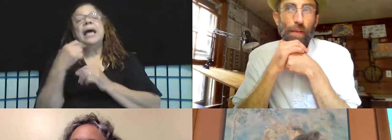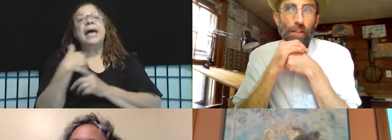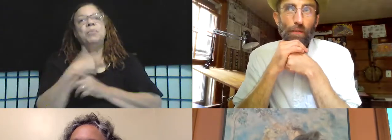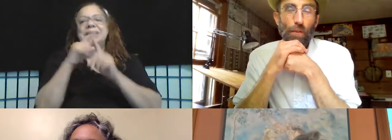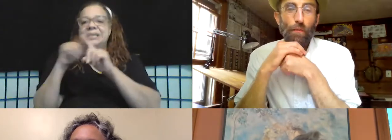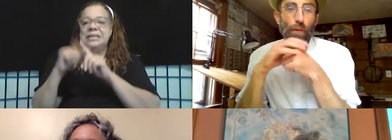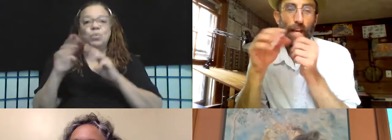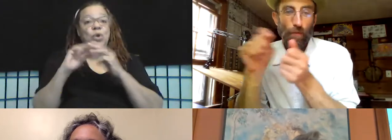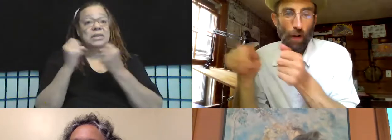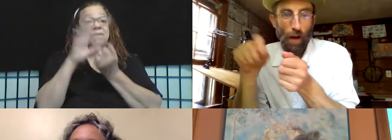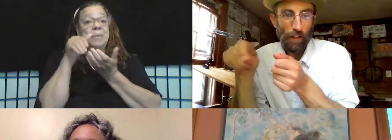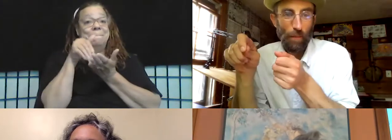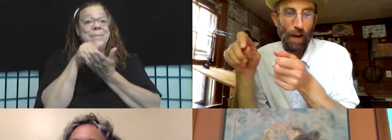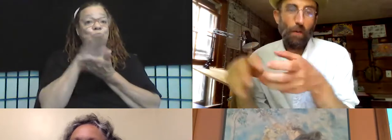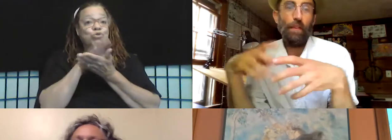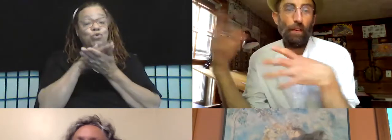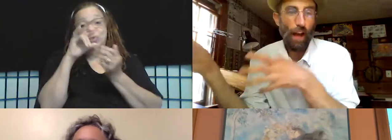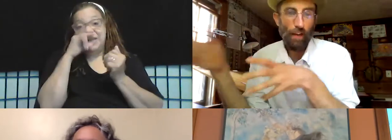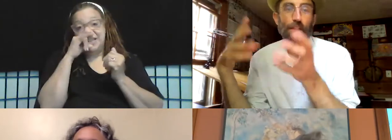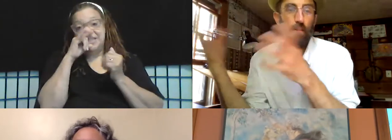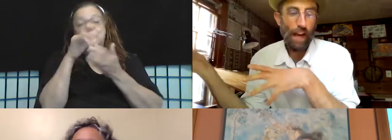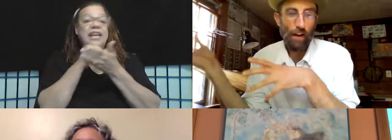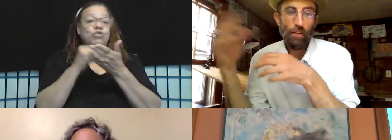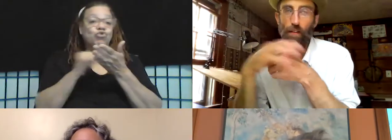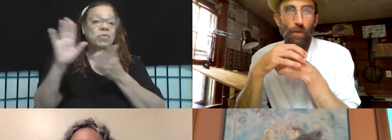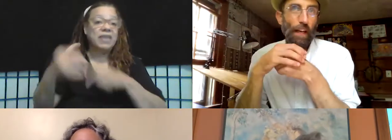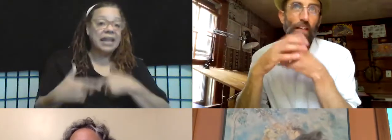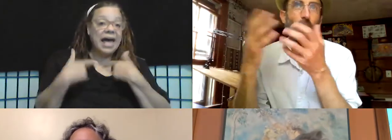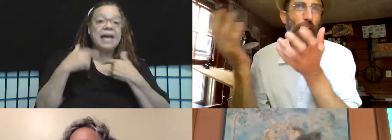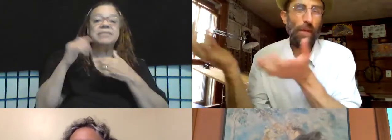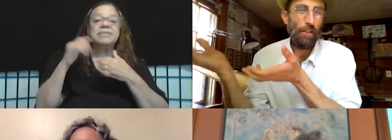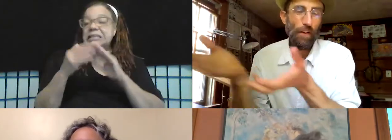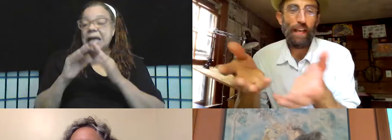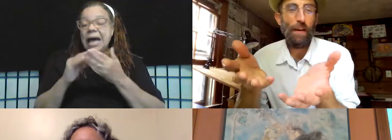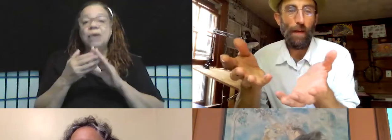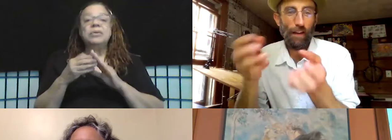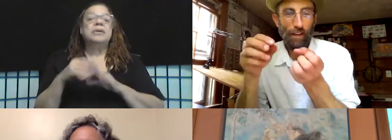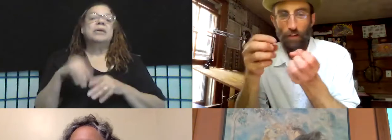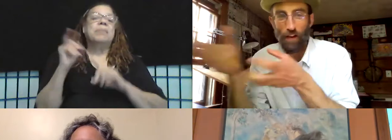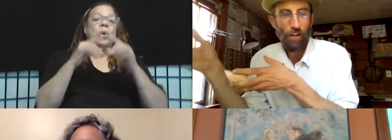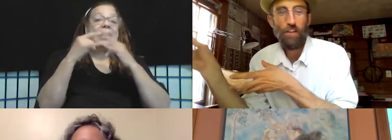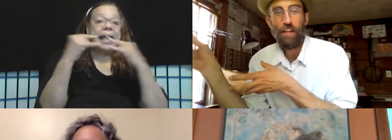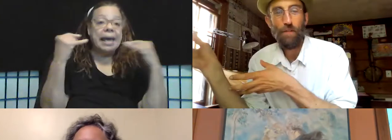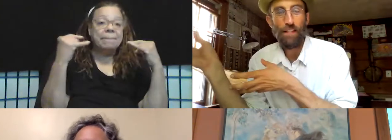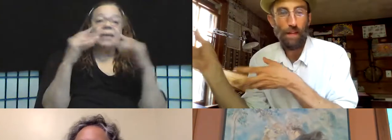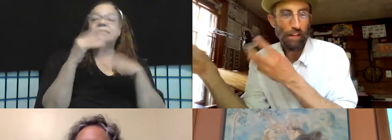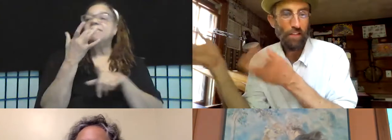workshops for middle schoolers where they drew comics about their lives, their town. There were like comics about going camping, their favorite cookie recipe, and